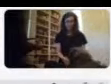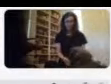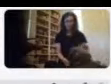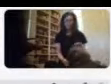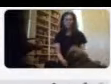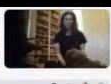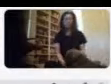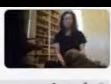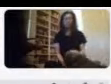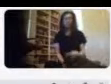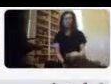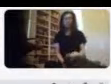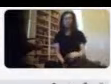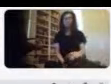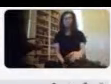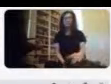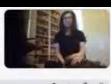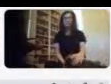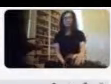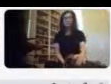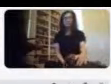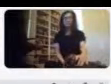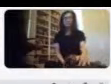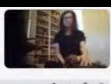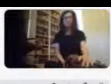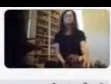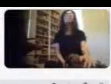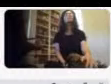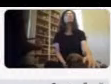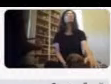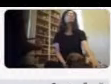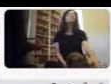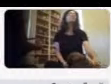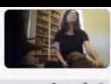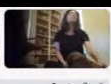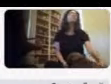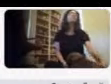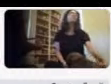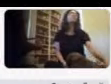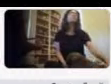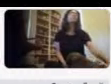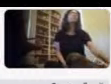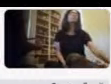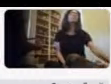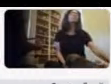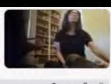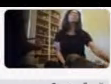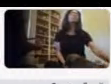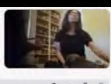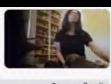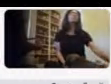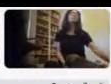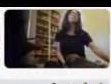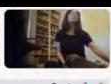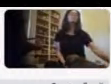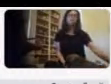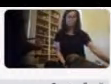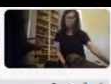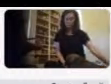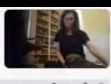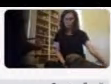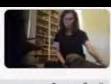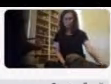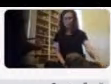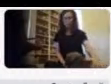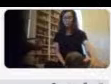family member who ran in a competitive district it forced us to be better campaigners it